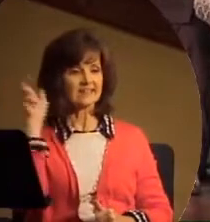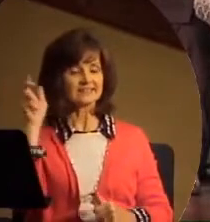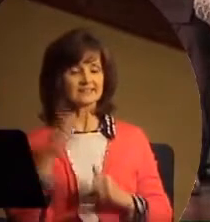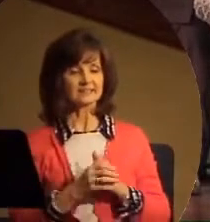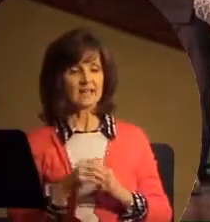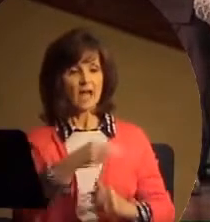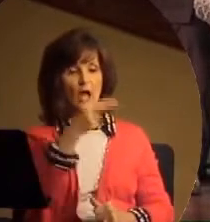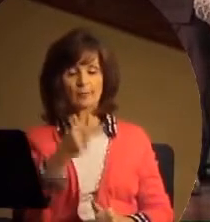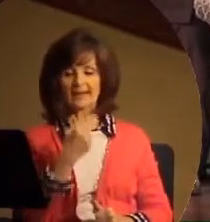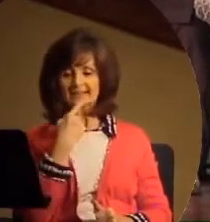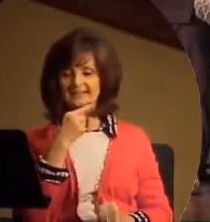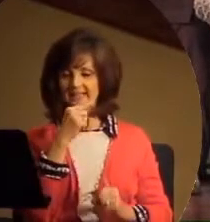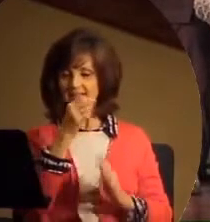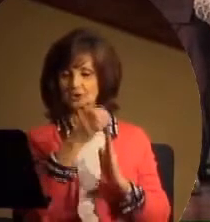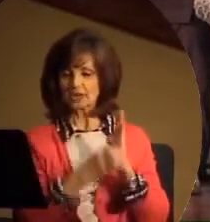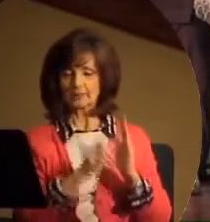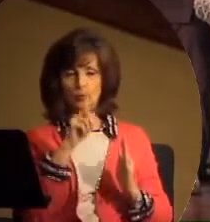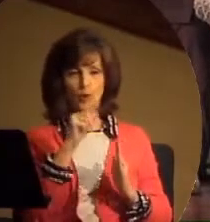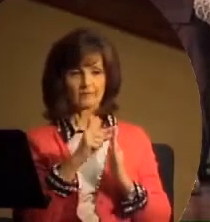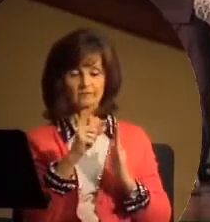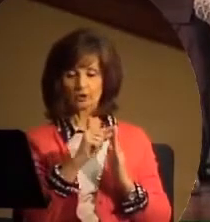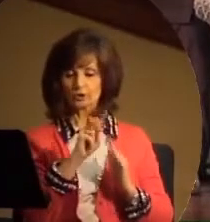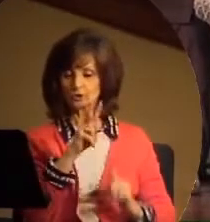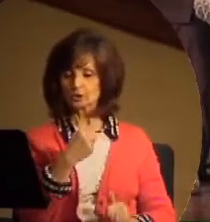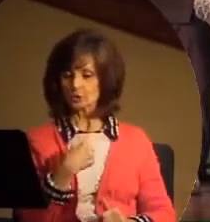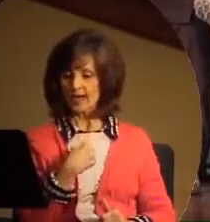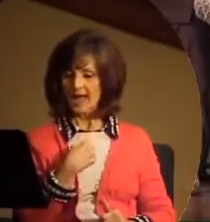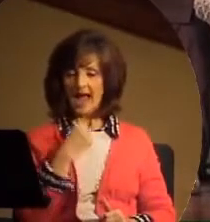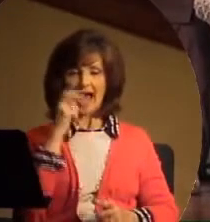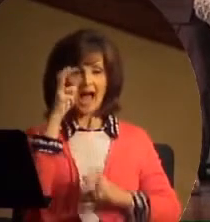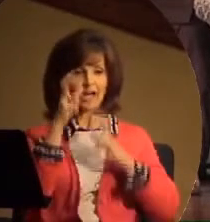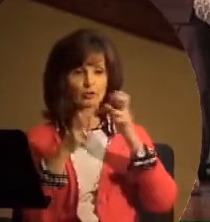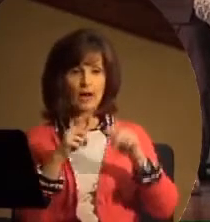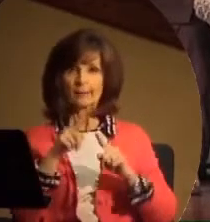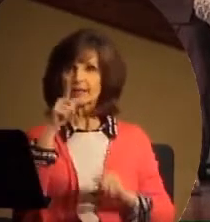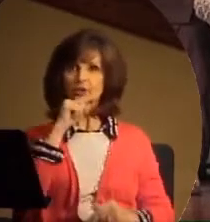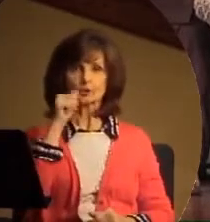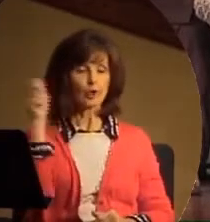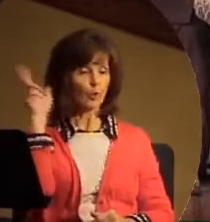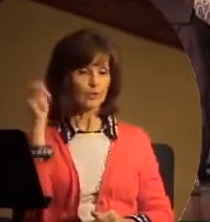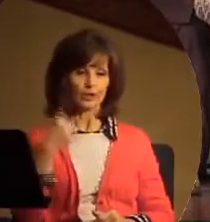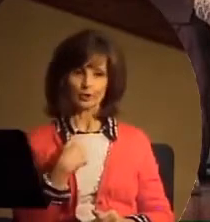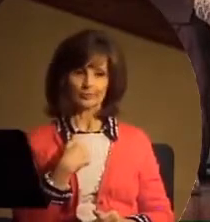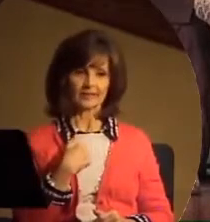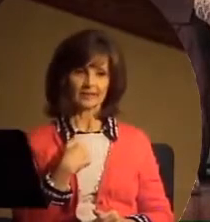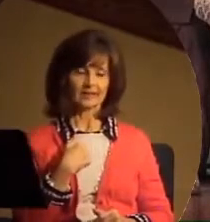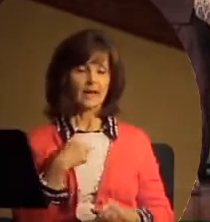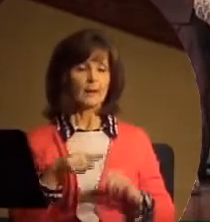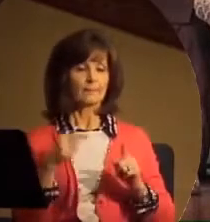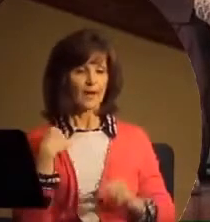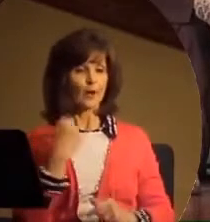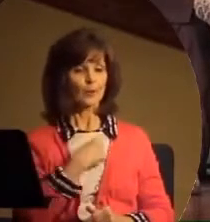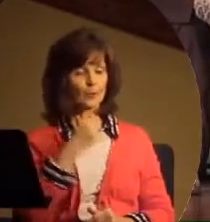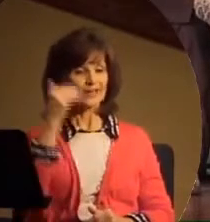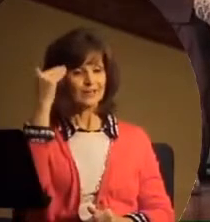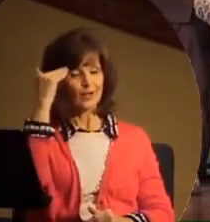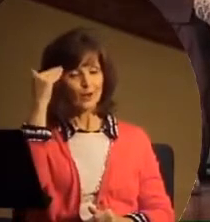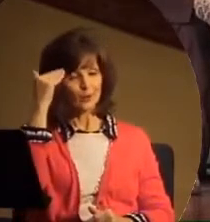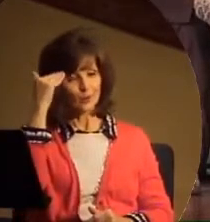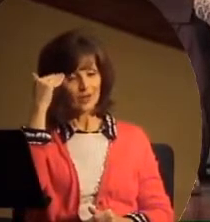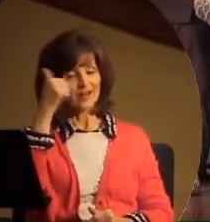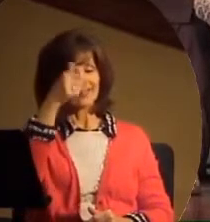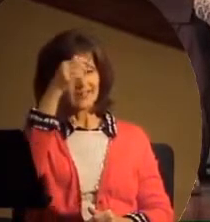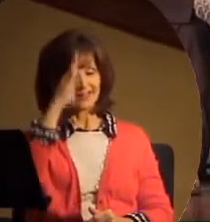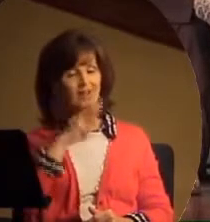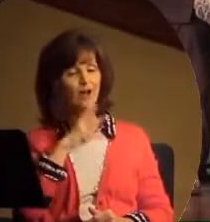Habakkuk said in chapter 1 and verse number 2, I cry, but you don't hear me. But we know, because we got the big picture now,